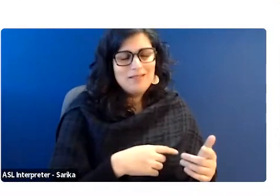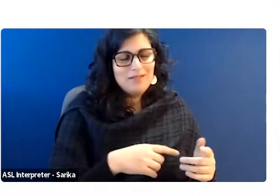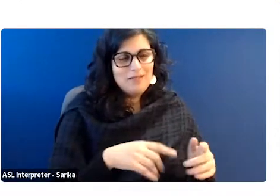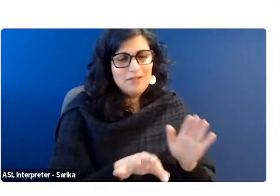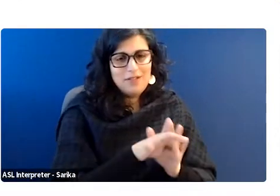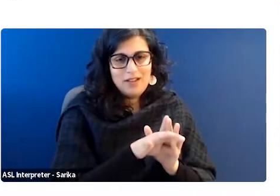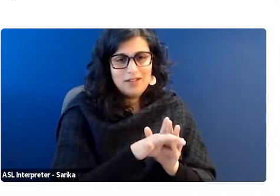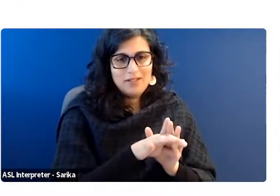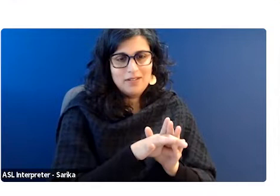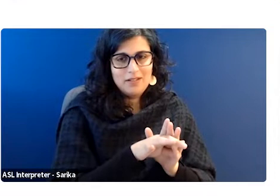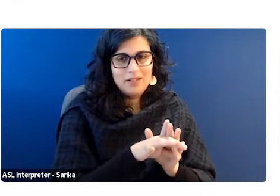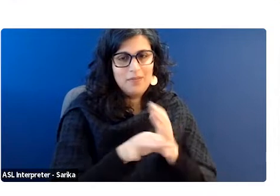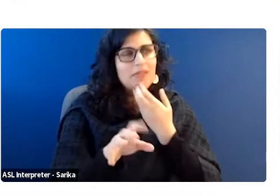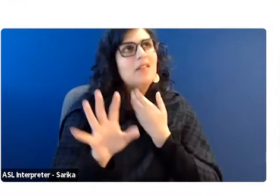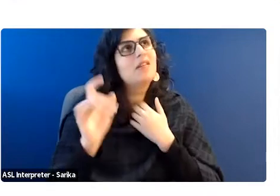waste,